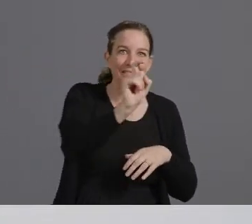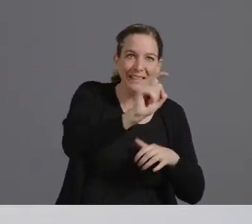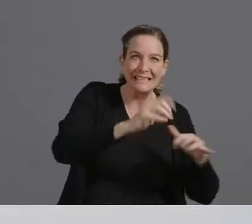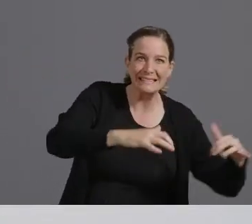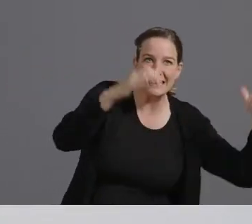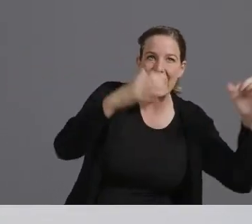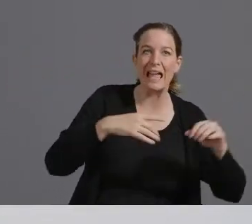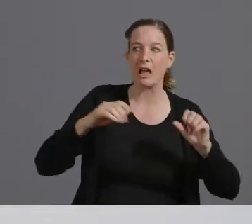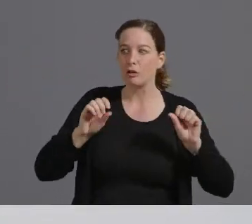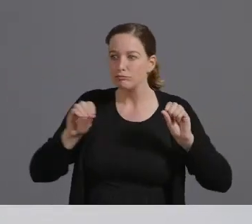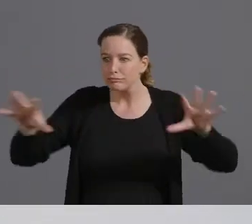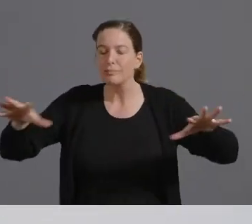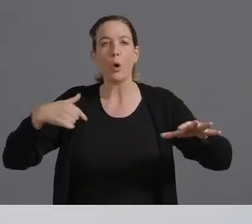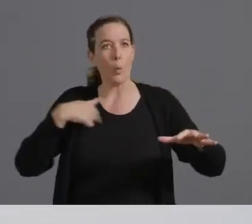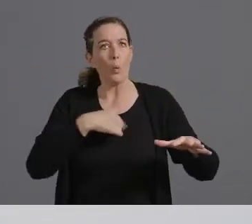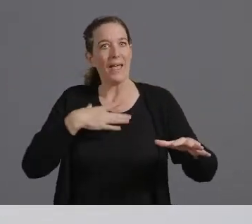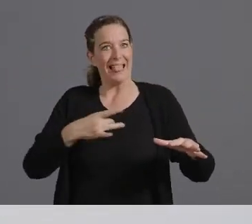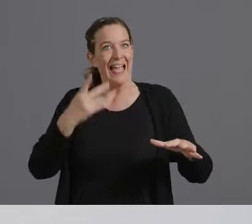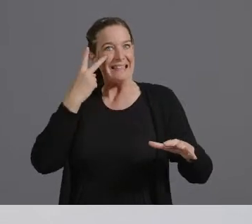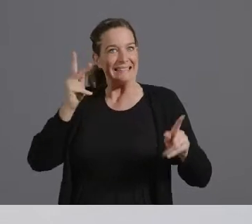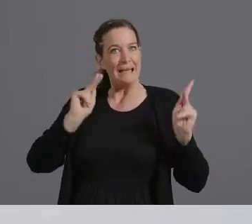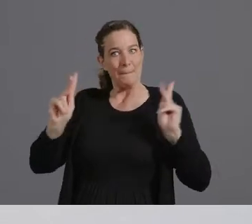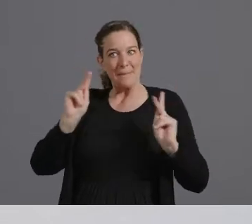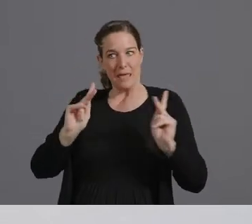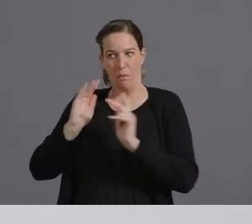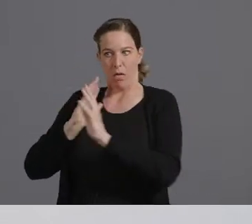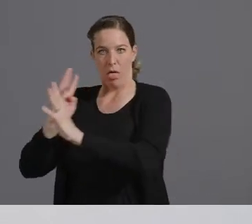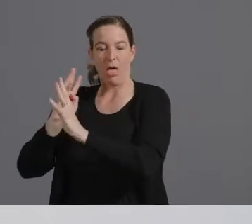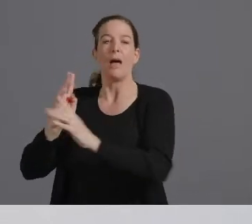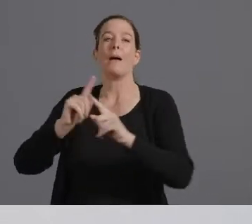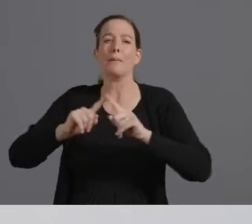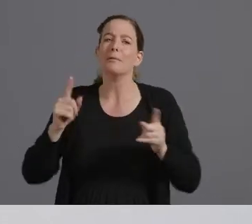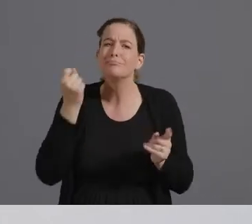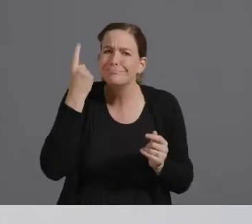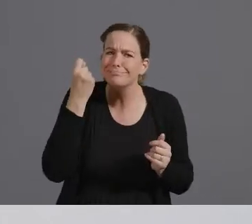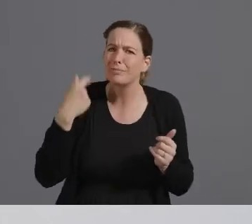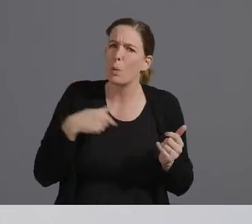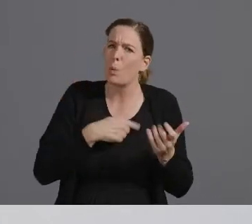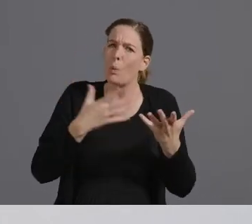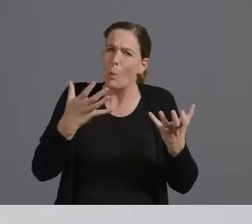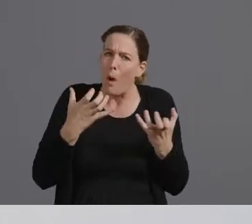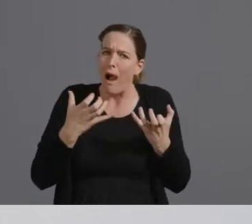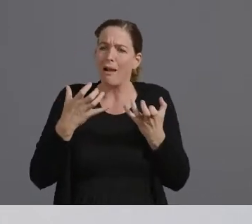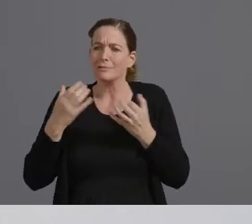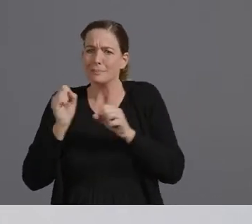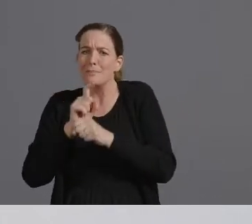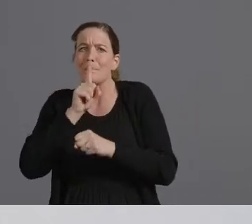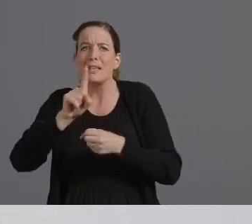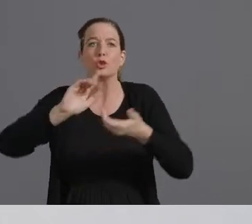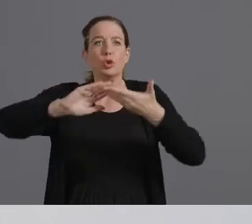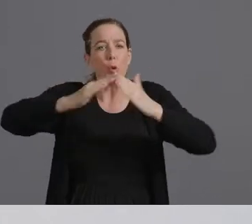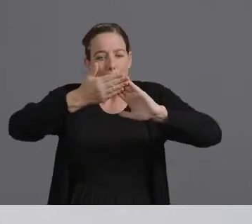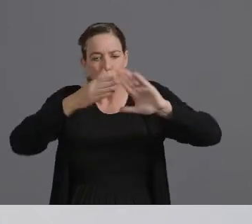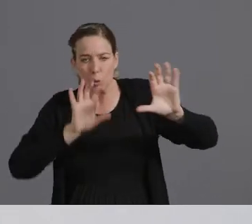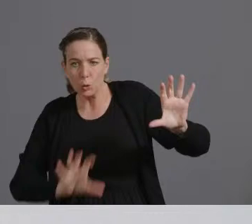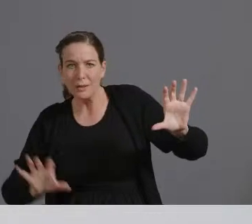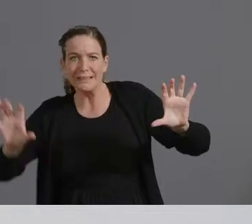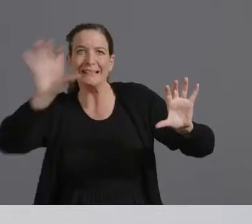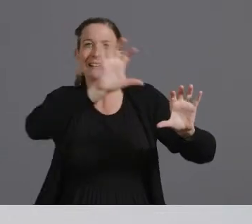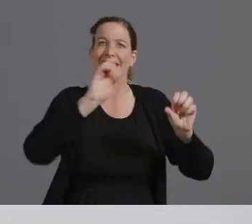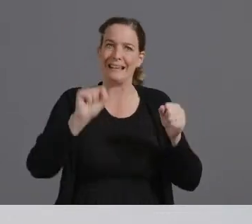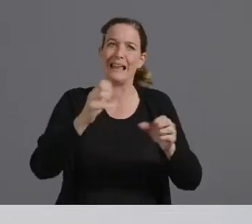community-based efforts. And so trying to get increased vaccine to our local partners is exactly what we want to